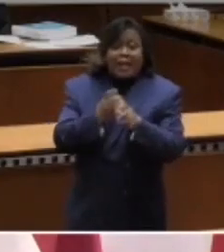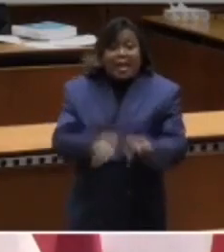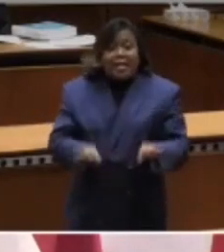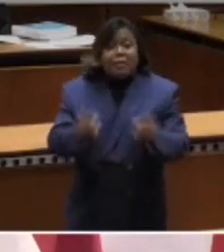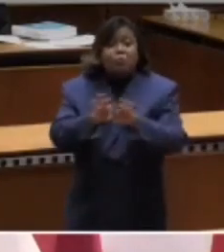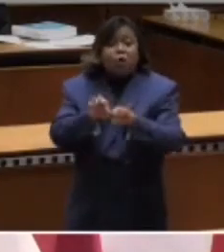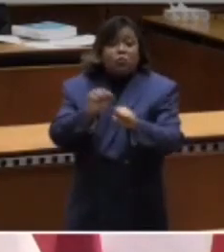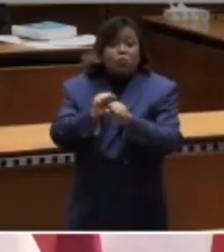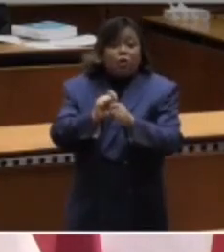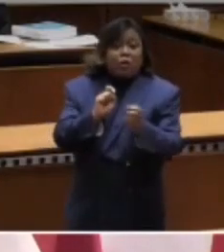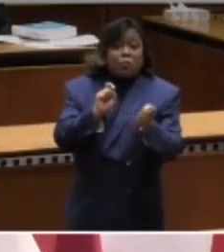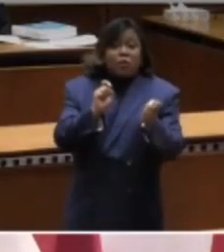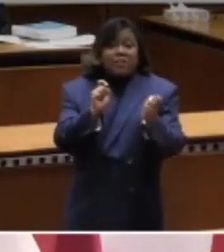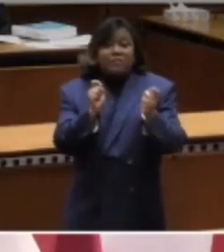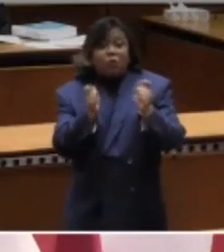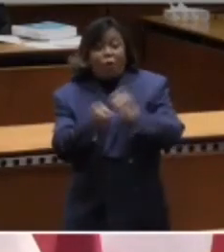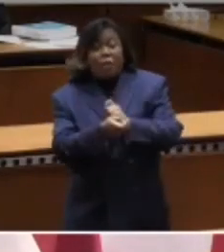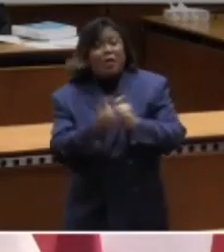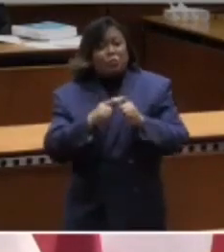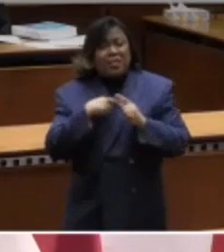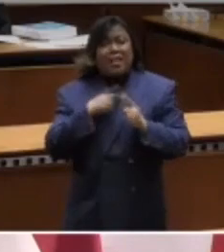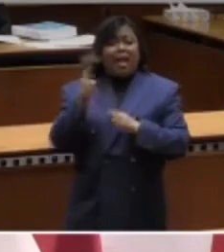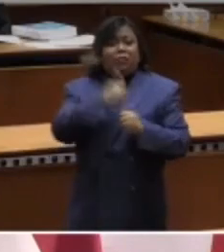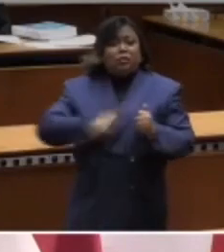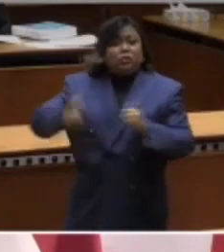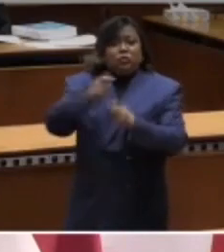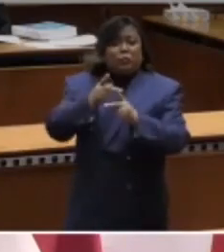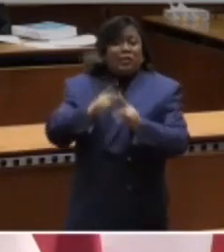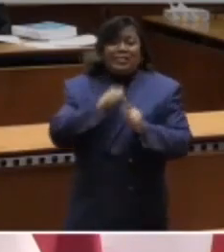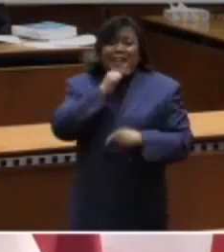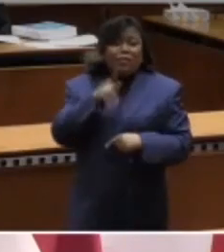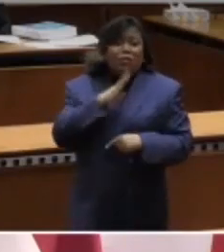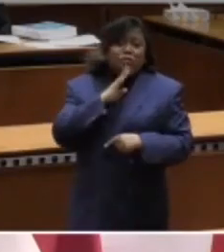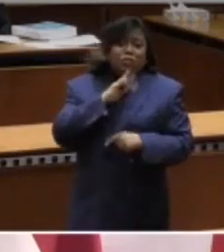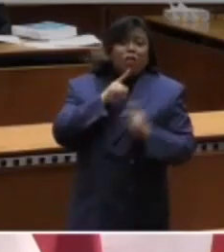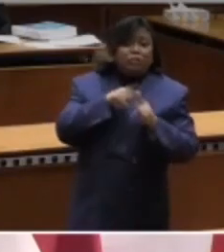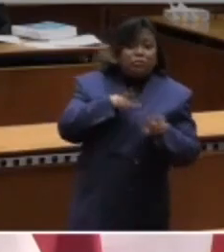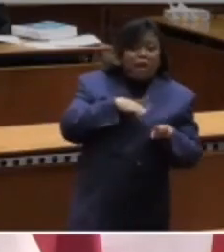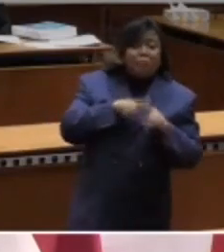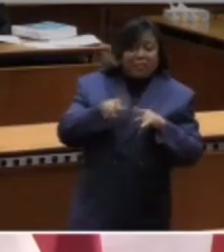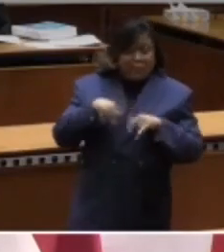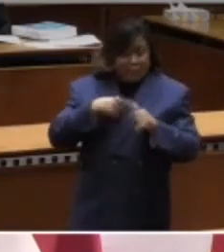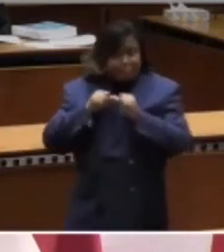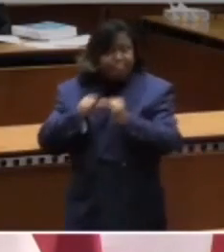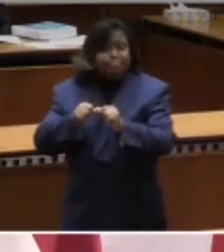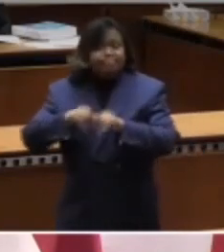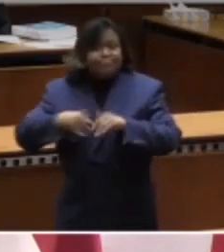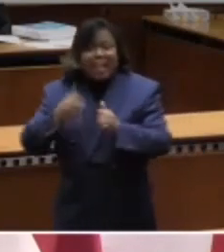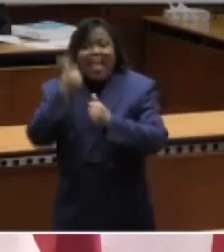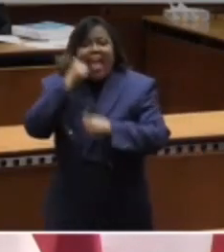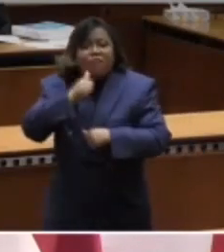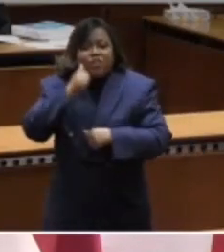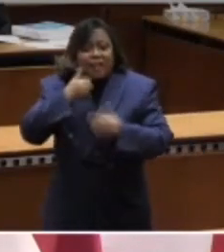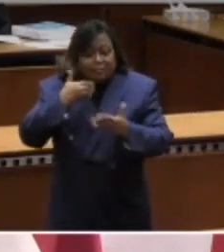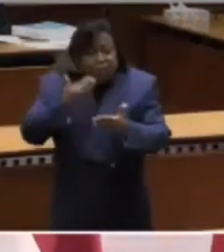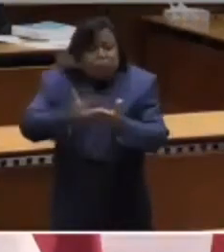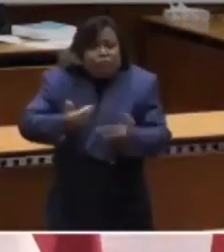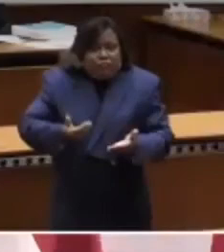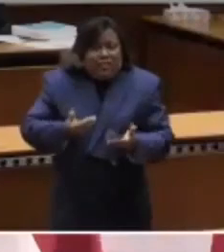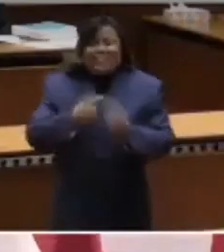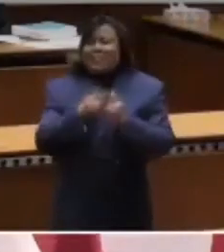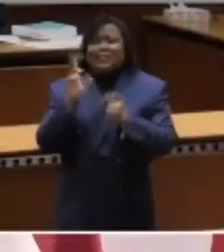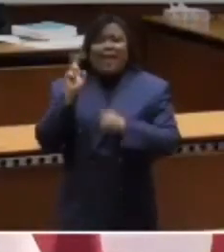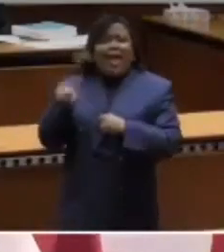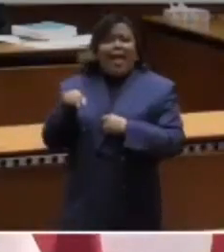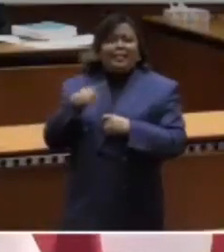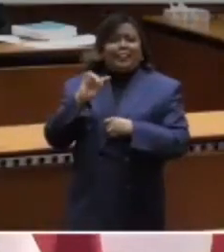important work of reform. And we have a superintendent who not only talks the talk, but walks the walk every day. Just